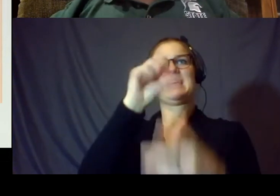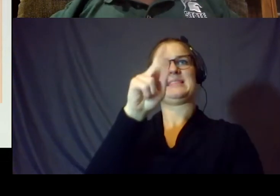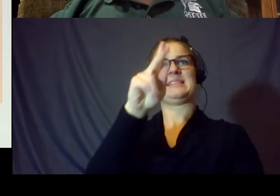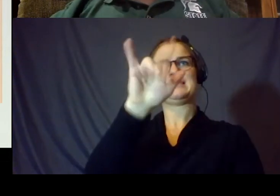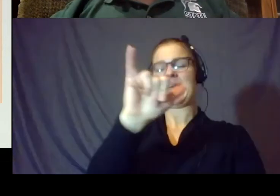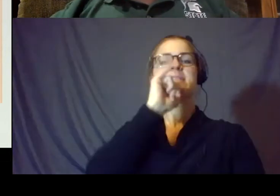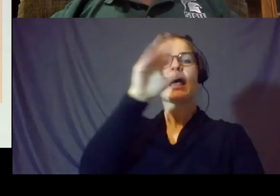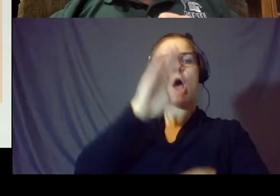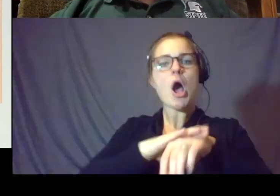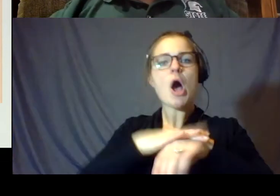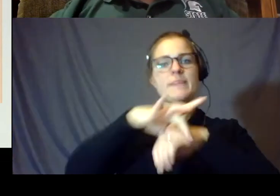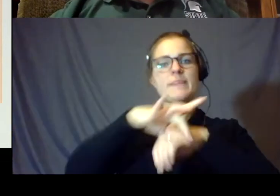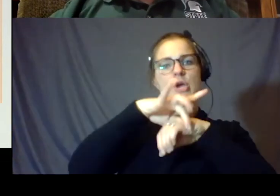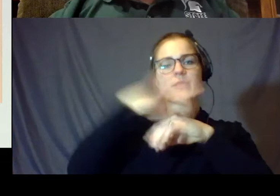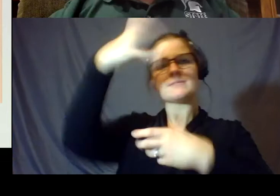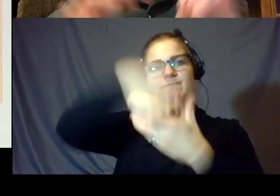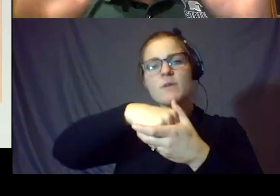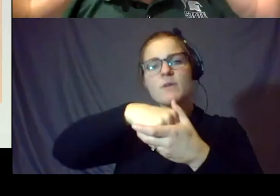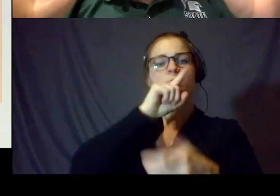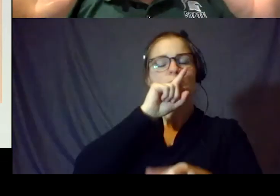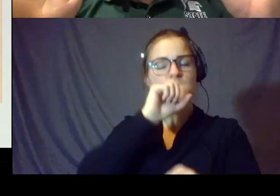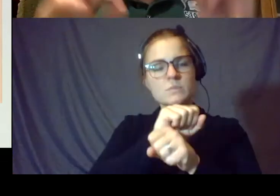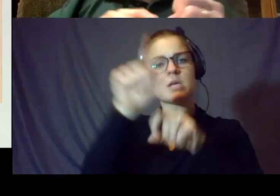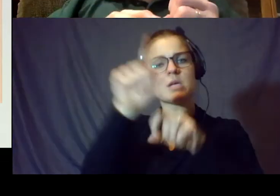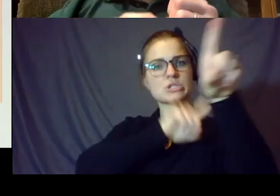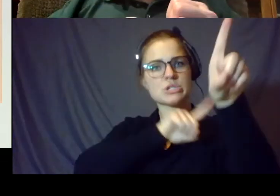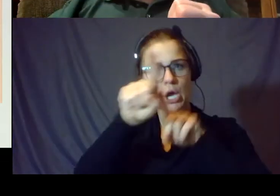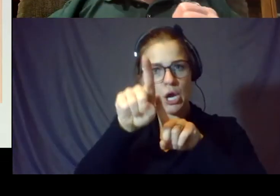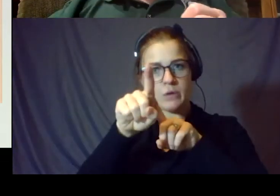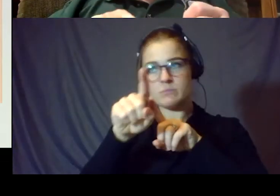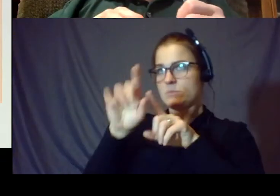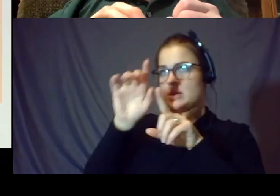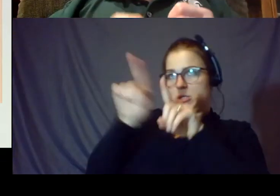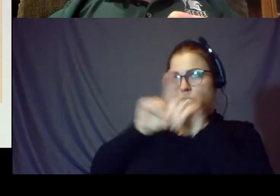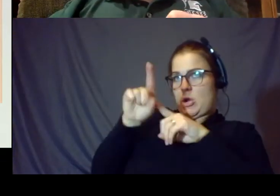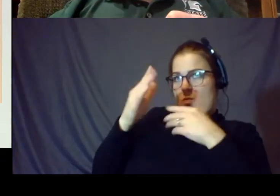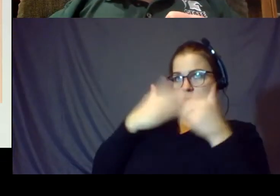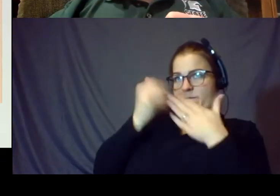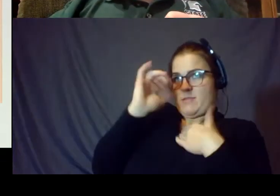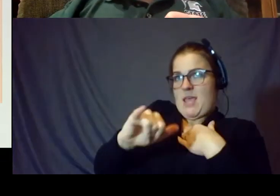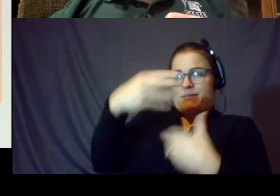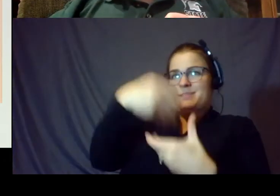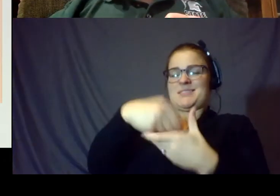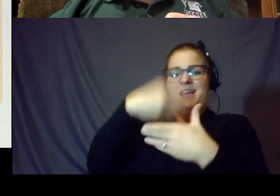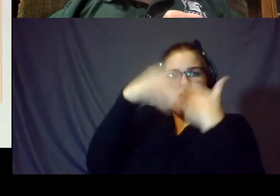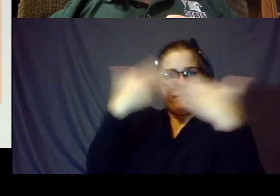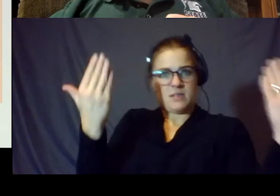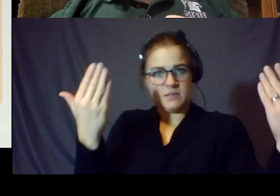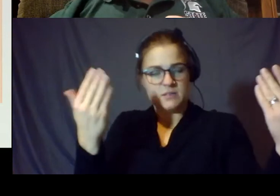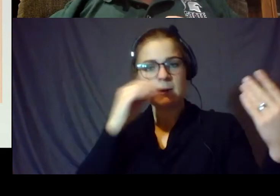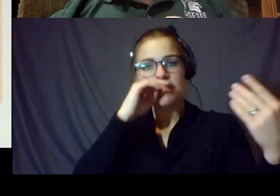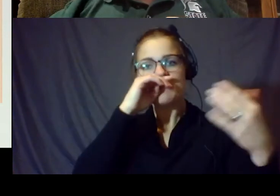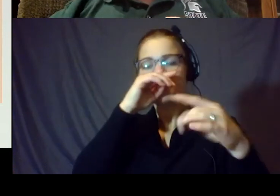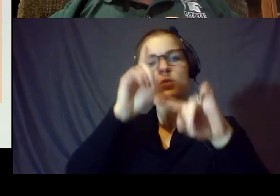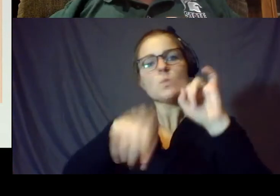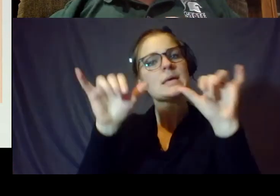to be part of the stars. It really is a star. Whatever a star is, it's in the heavens. And two, since we can't measure its distance, it must be as